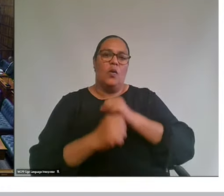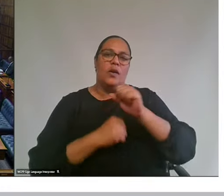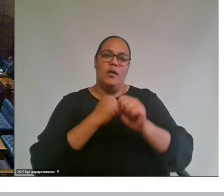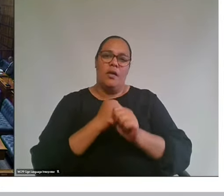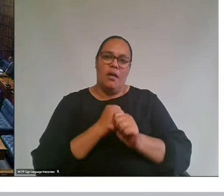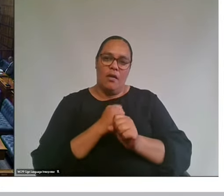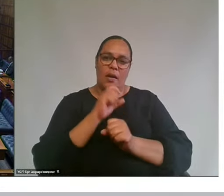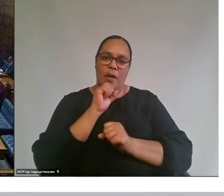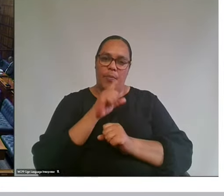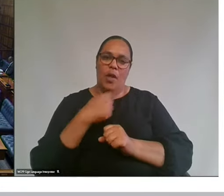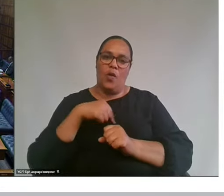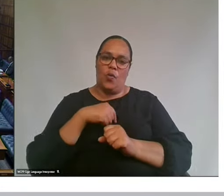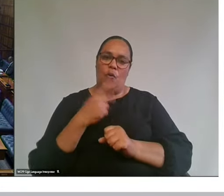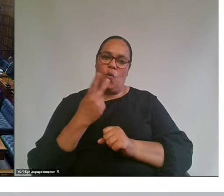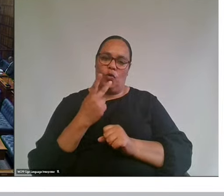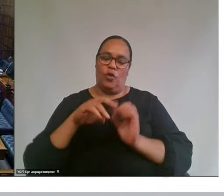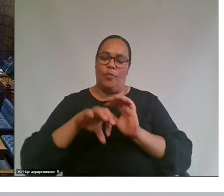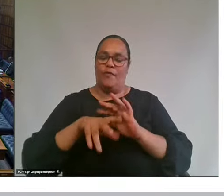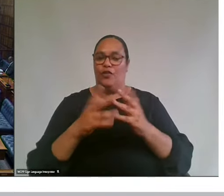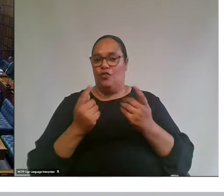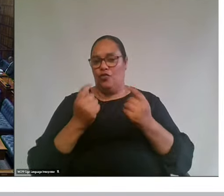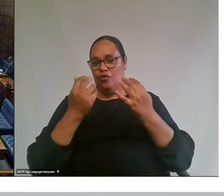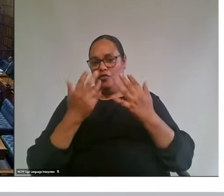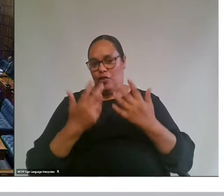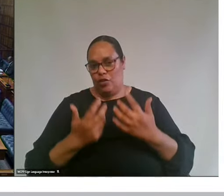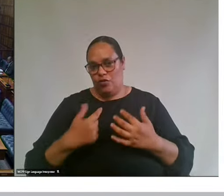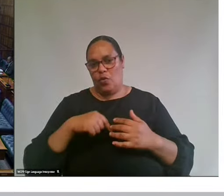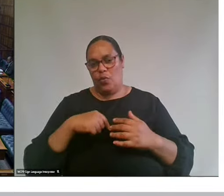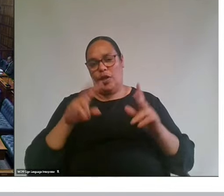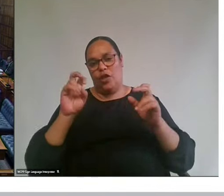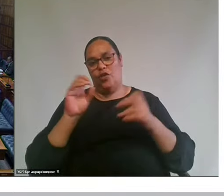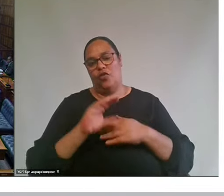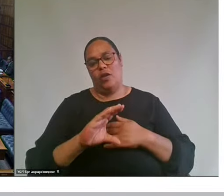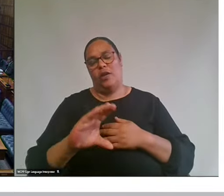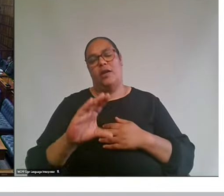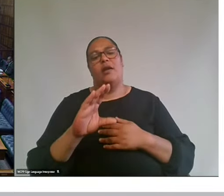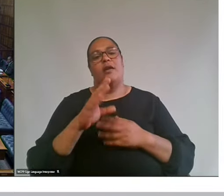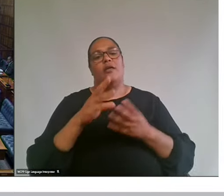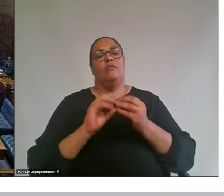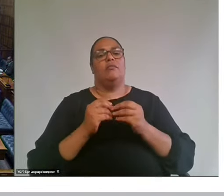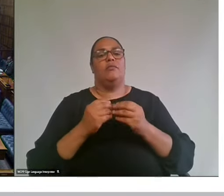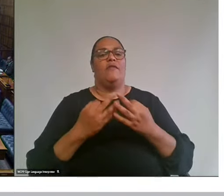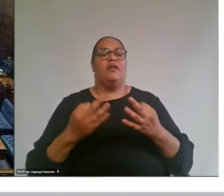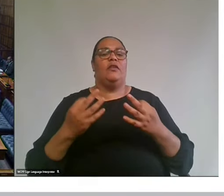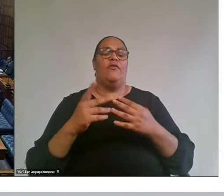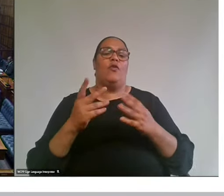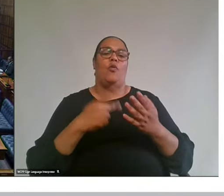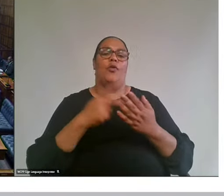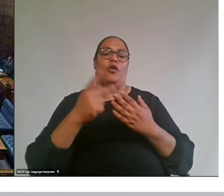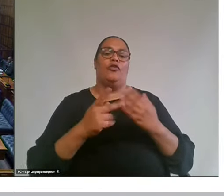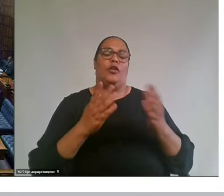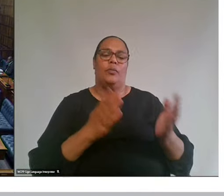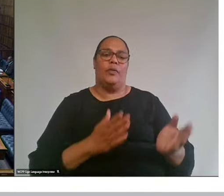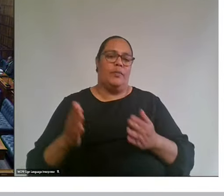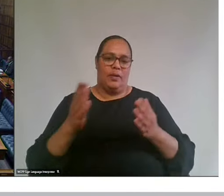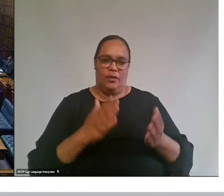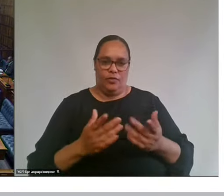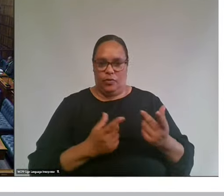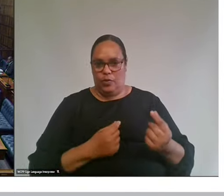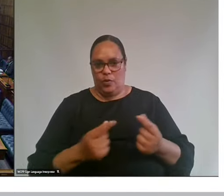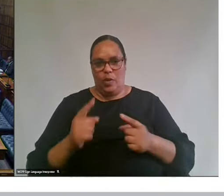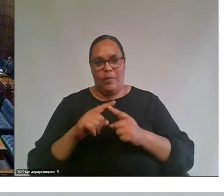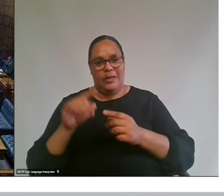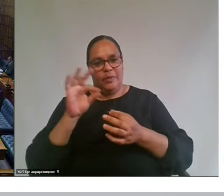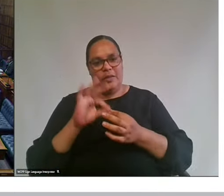we also provincial treasury issued a created a facility for project preparation